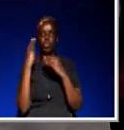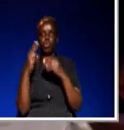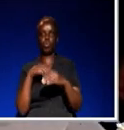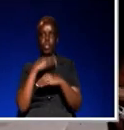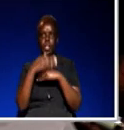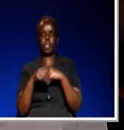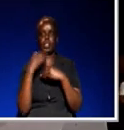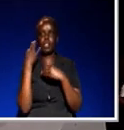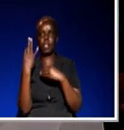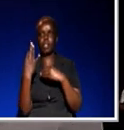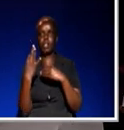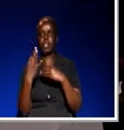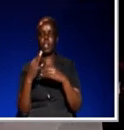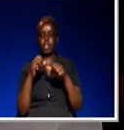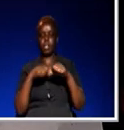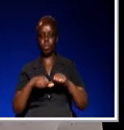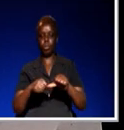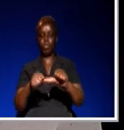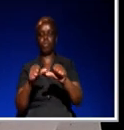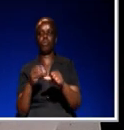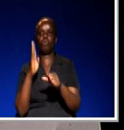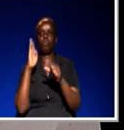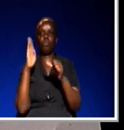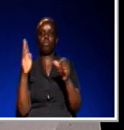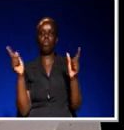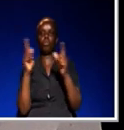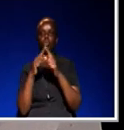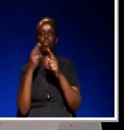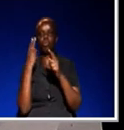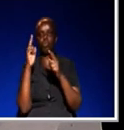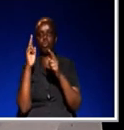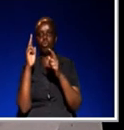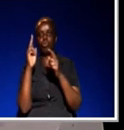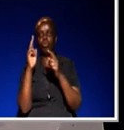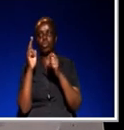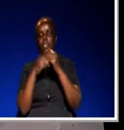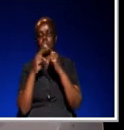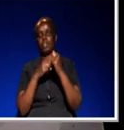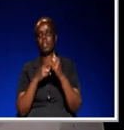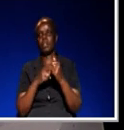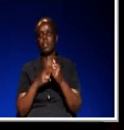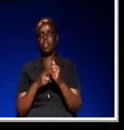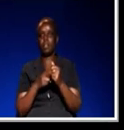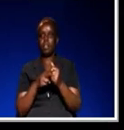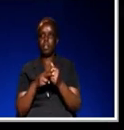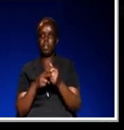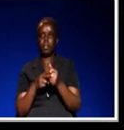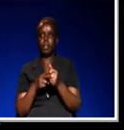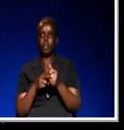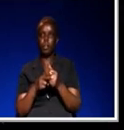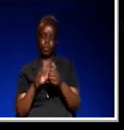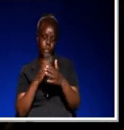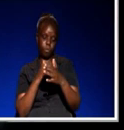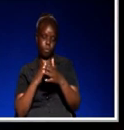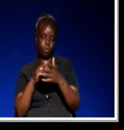energy level 3, and the chain continues energy level 4 all the way to energy level even 7. Let's look at now, before we